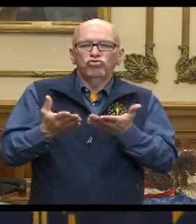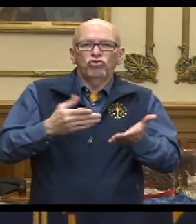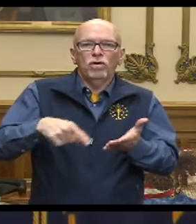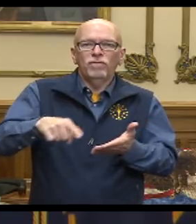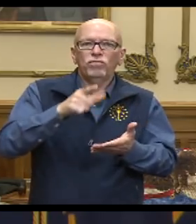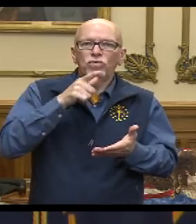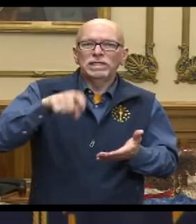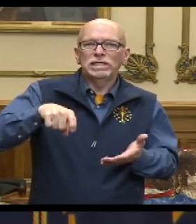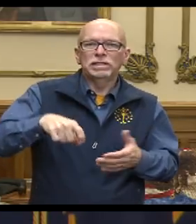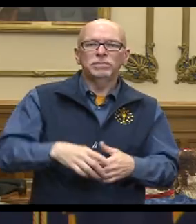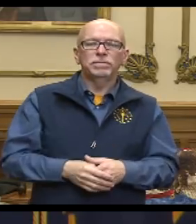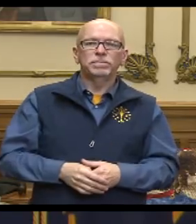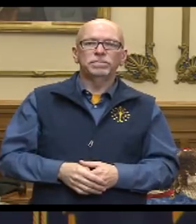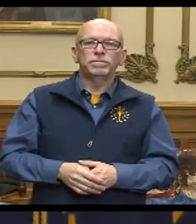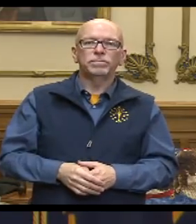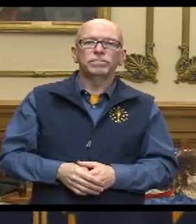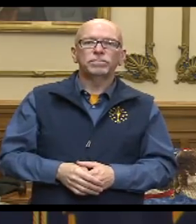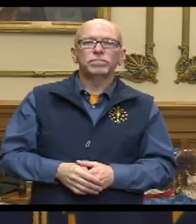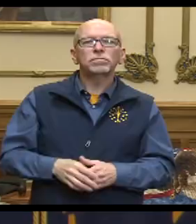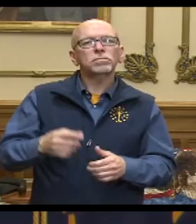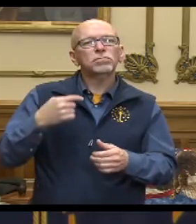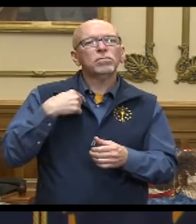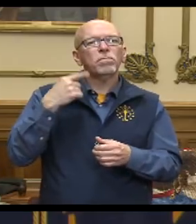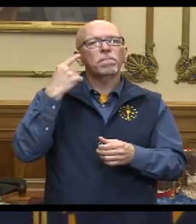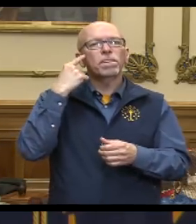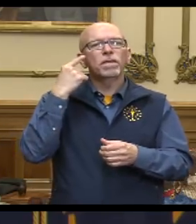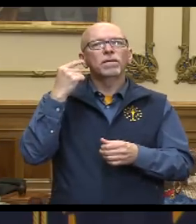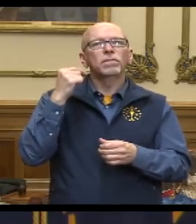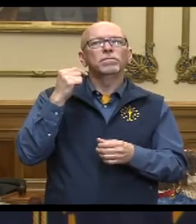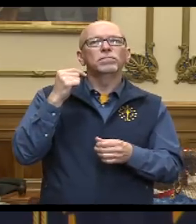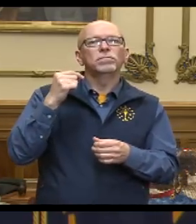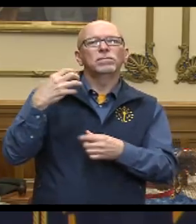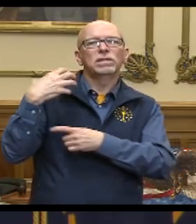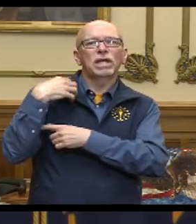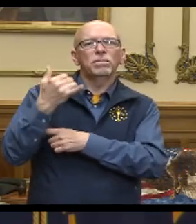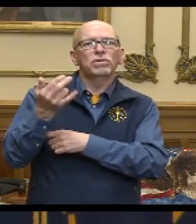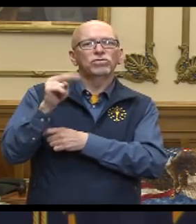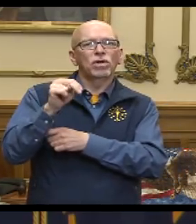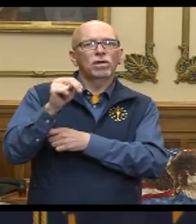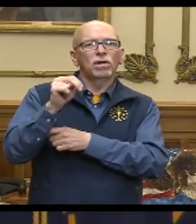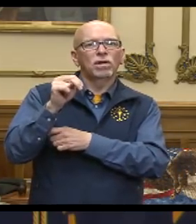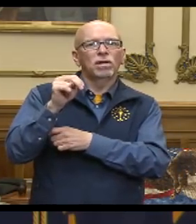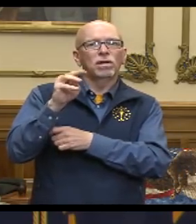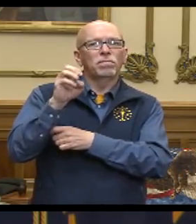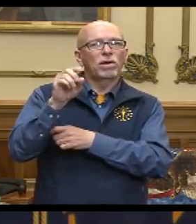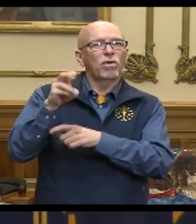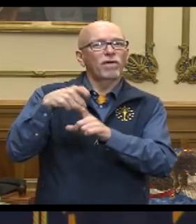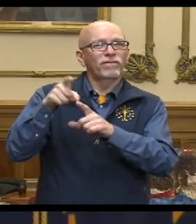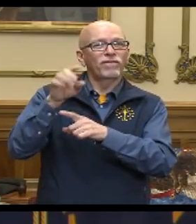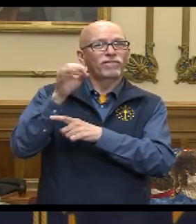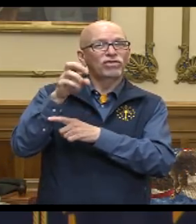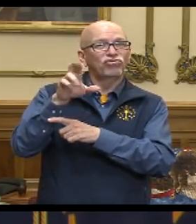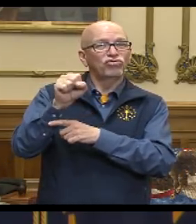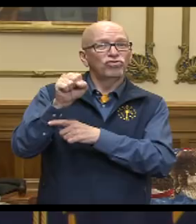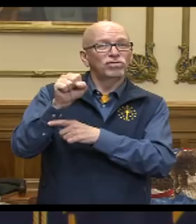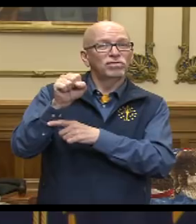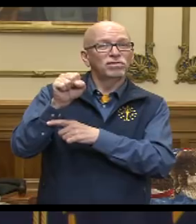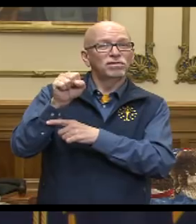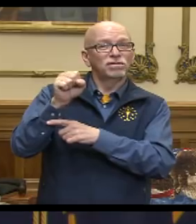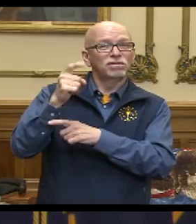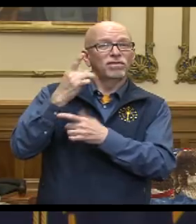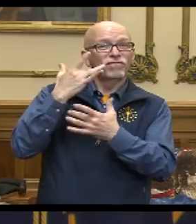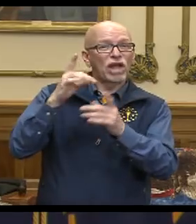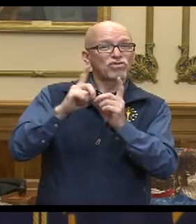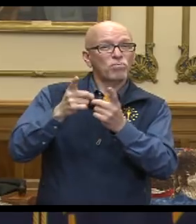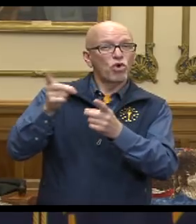need. But I think it was Captain John Melling of the Fishers Fire Department